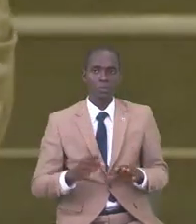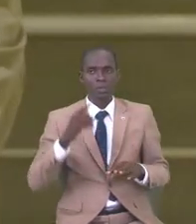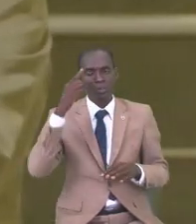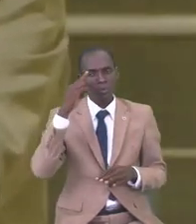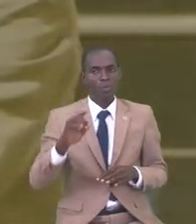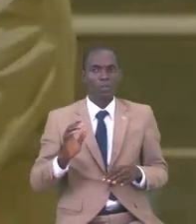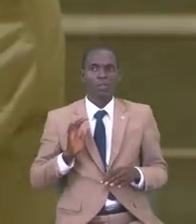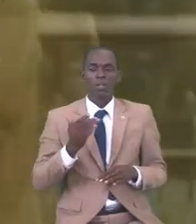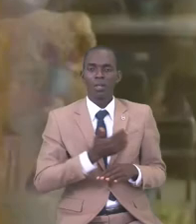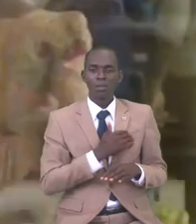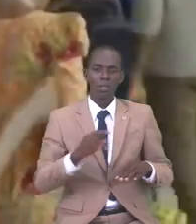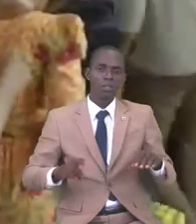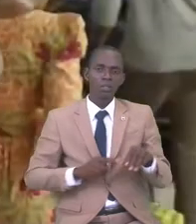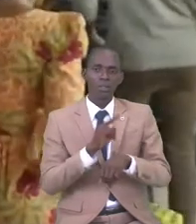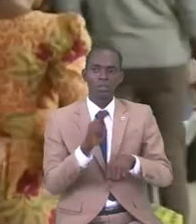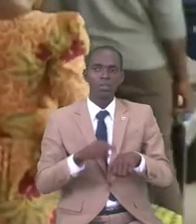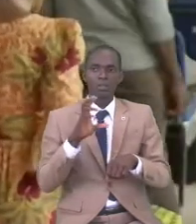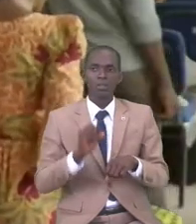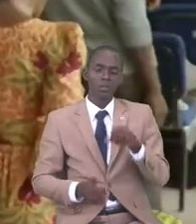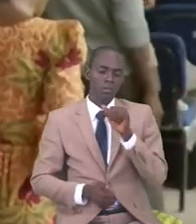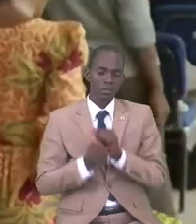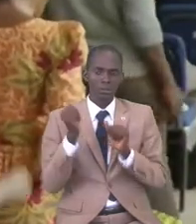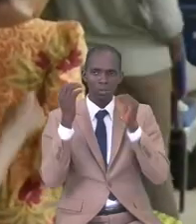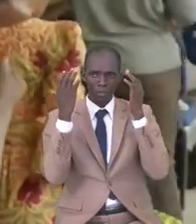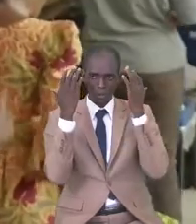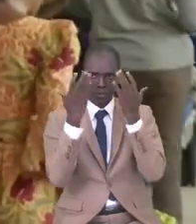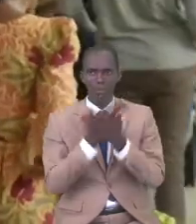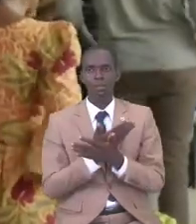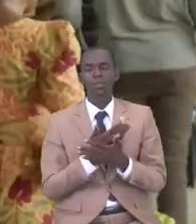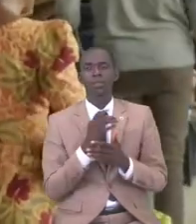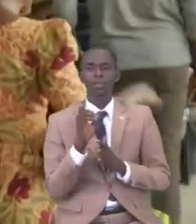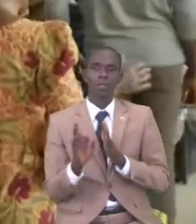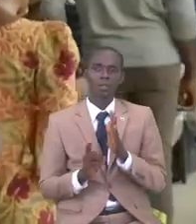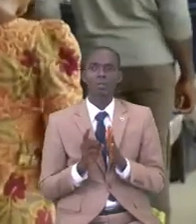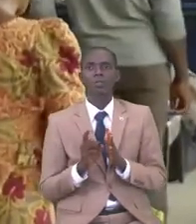our nation's darkest hour.